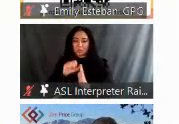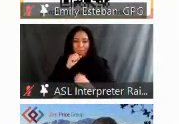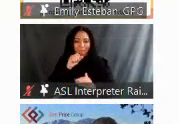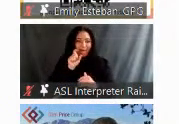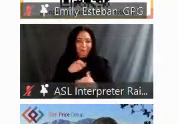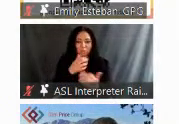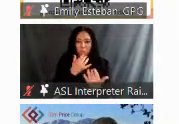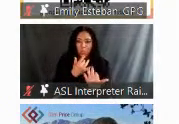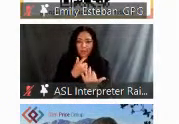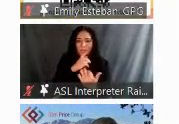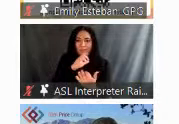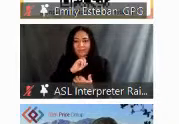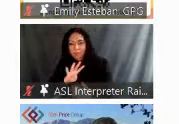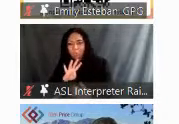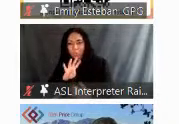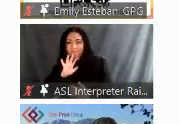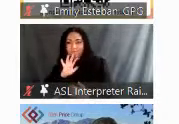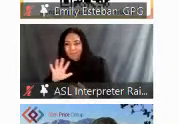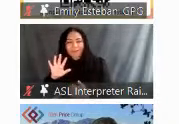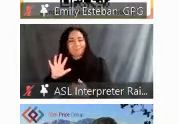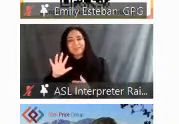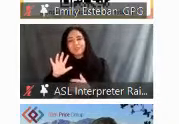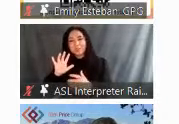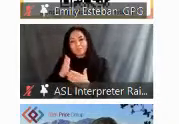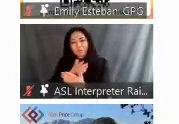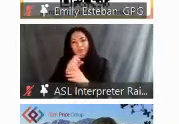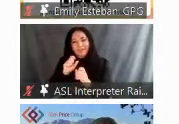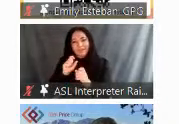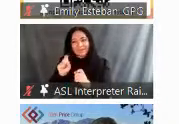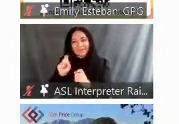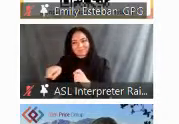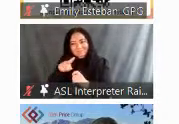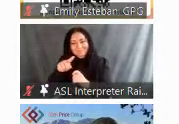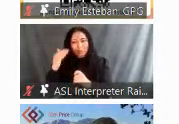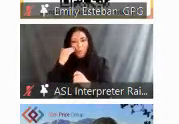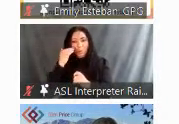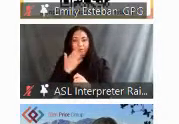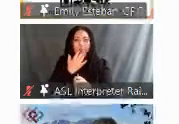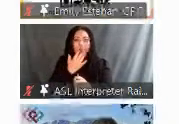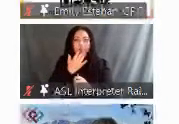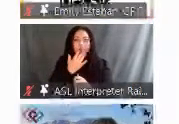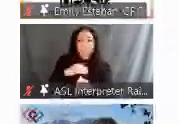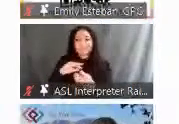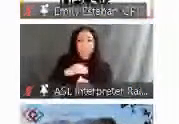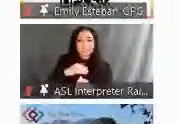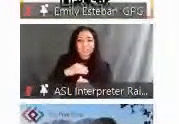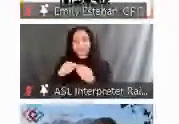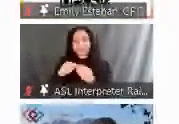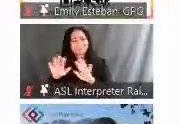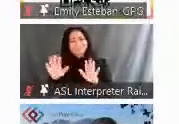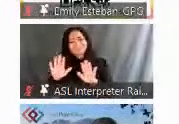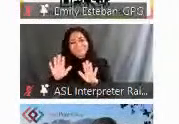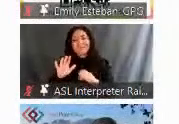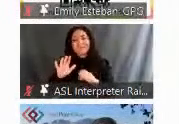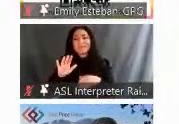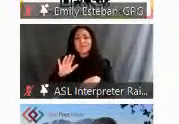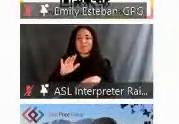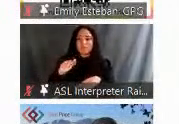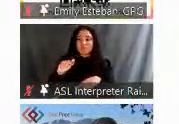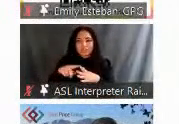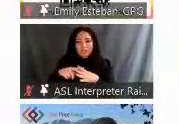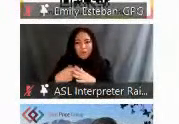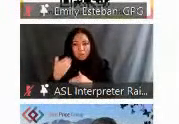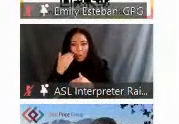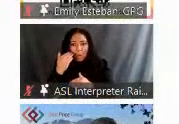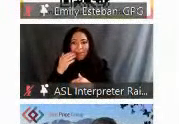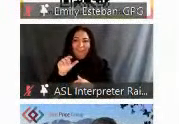start knowing the colors, to start knowing to say something or ask something, or to start knowing that this is A, to start decoding